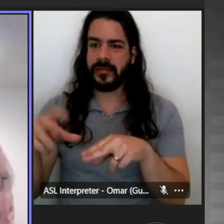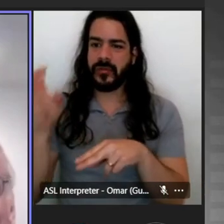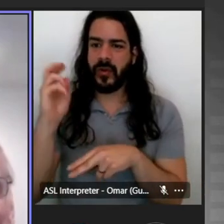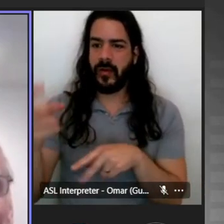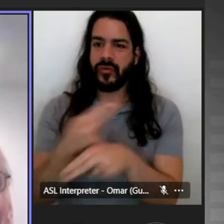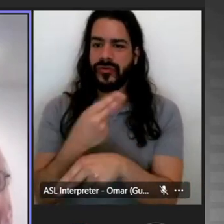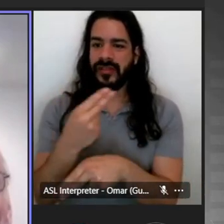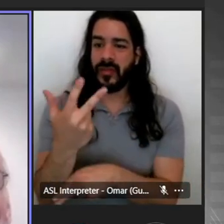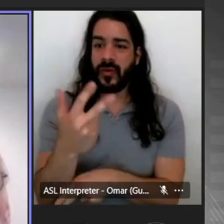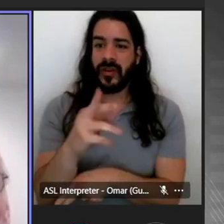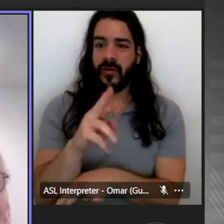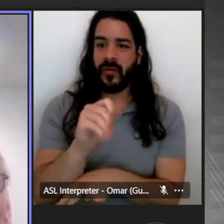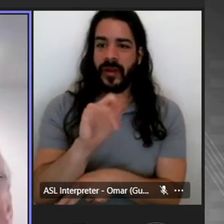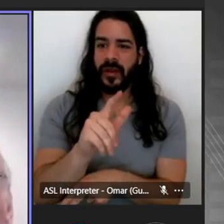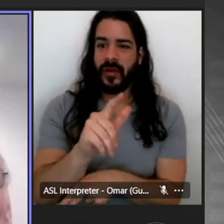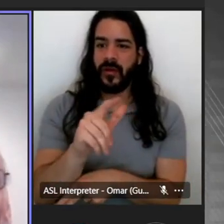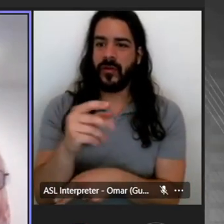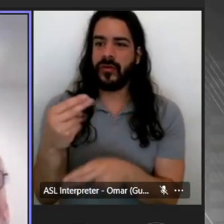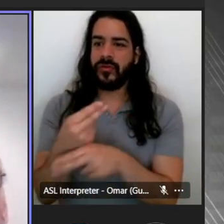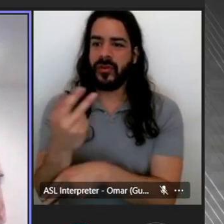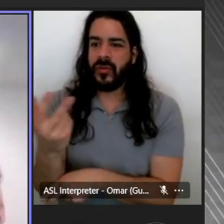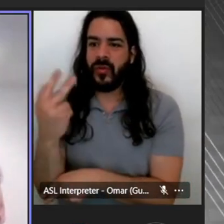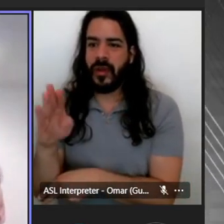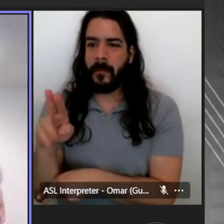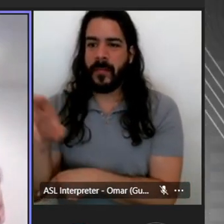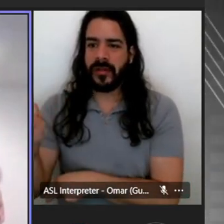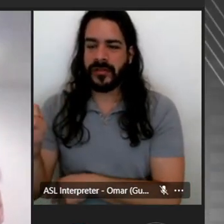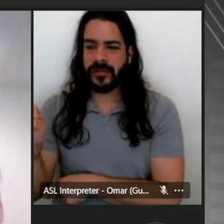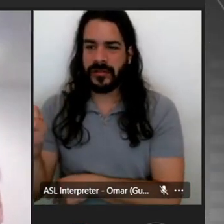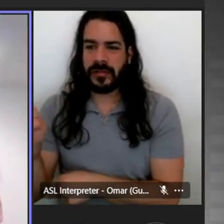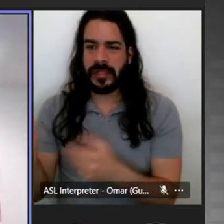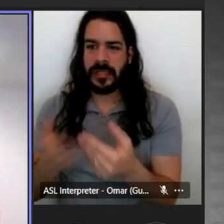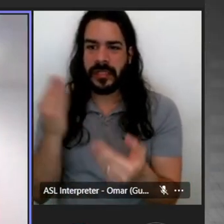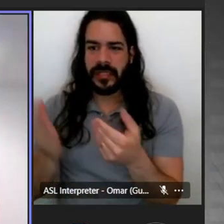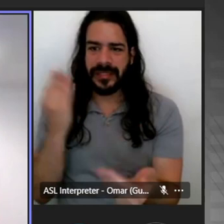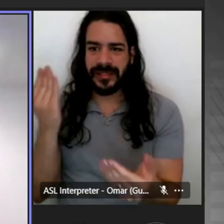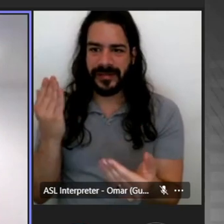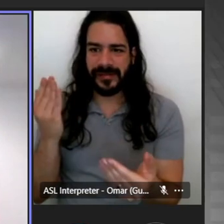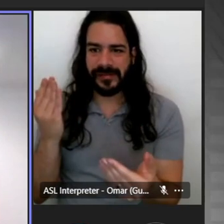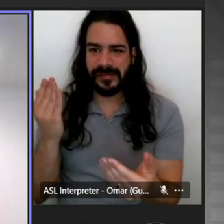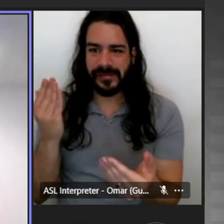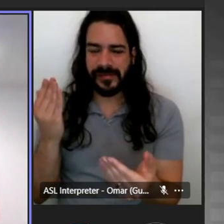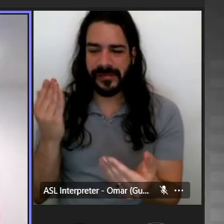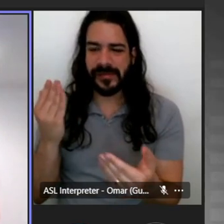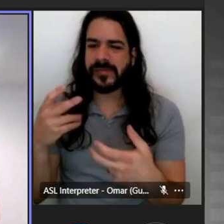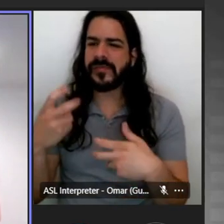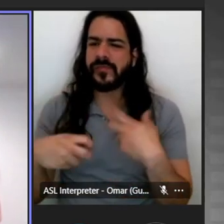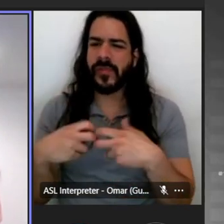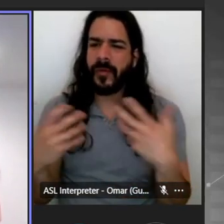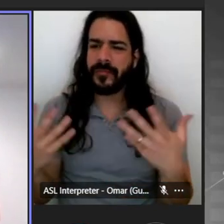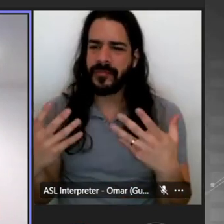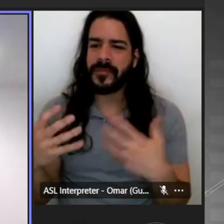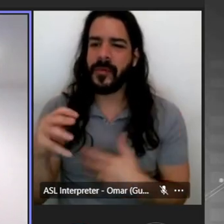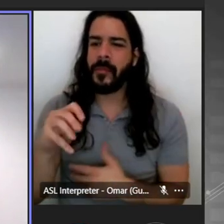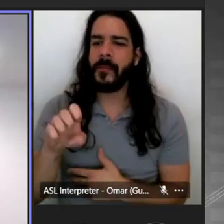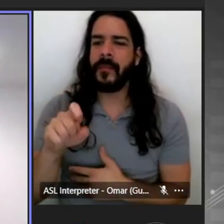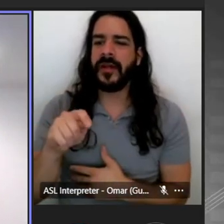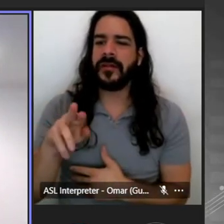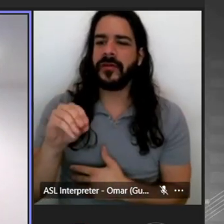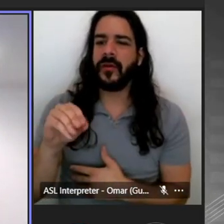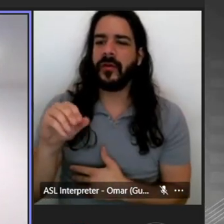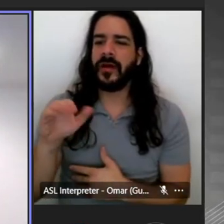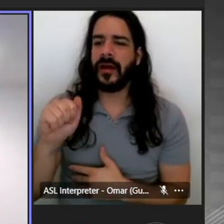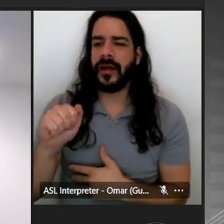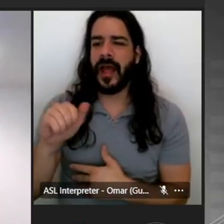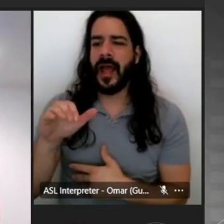three rail lines and on three bus lines. very easily. The problem is